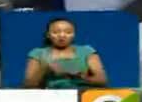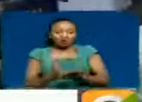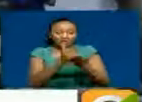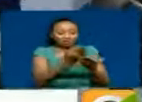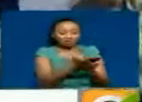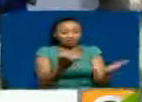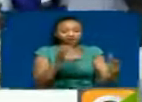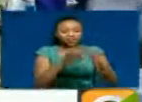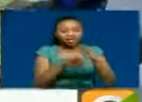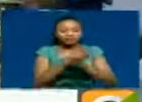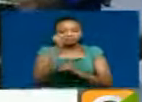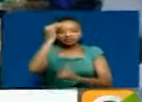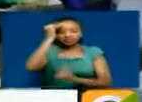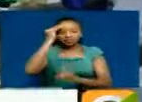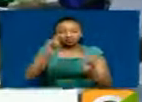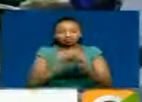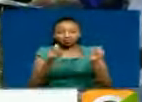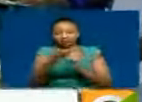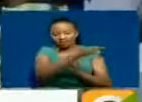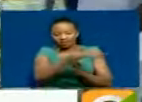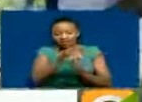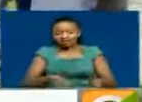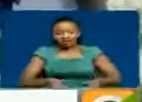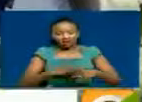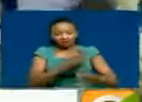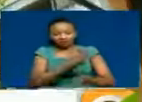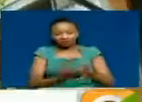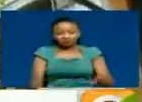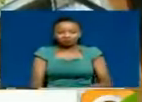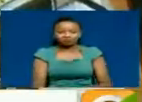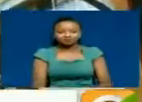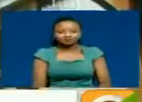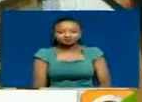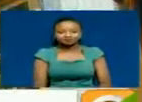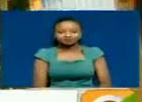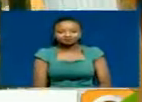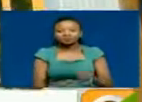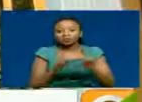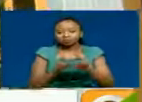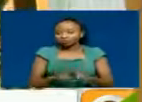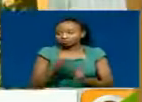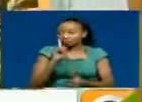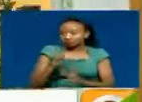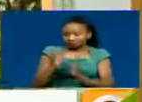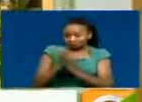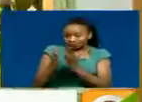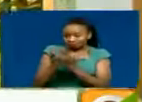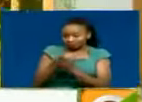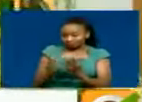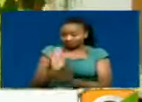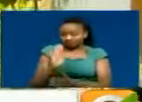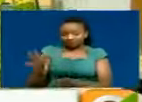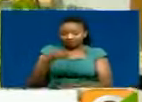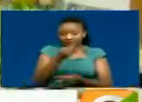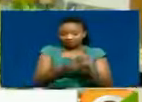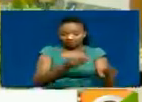for deserving students in hard-to-reach and underprivileged areas. The Ajuma Exercise Books initiative plays a